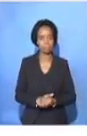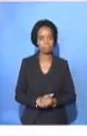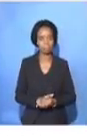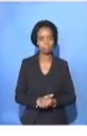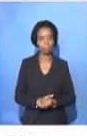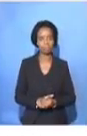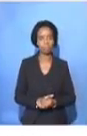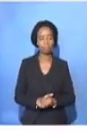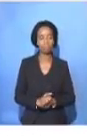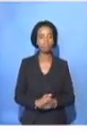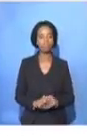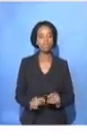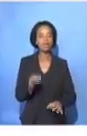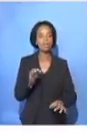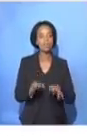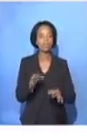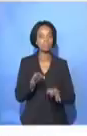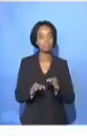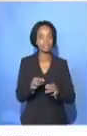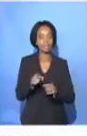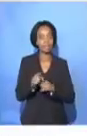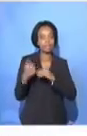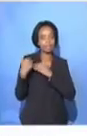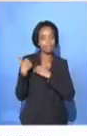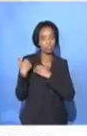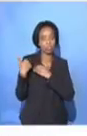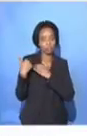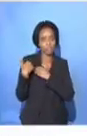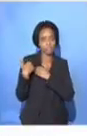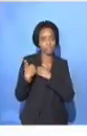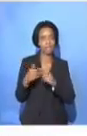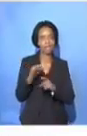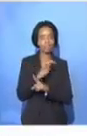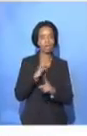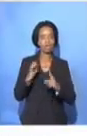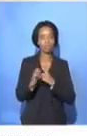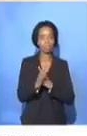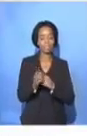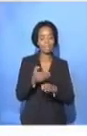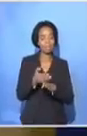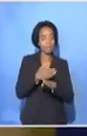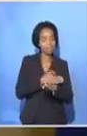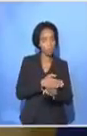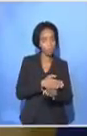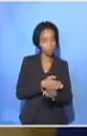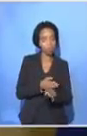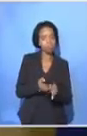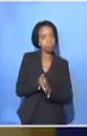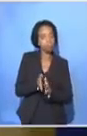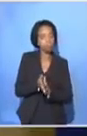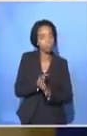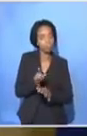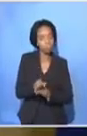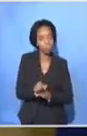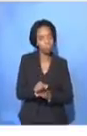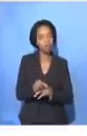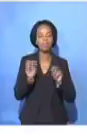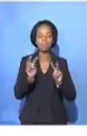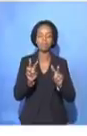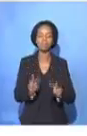The political and security environment before, during, and immediately after polling day was generally